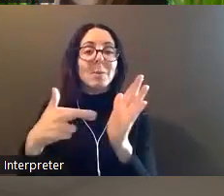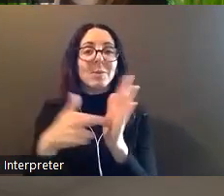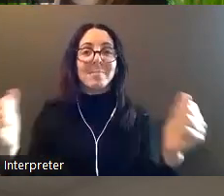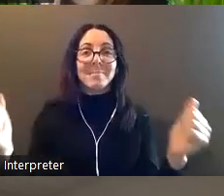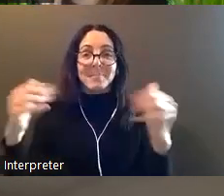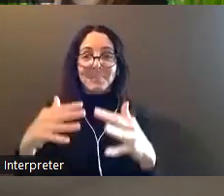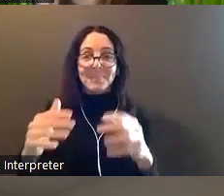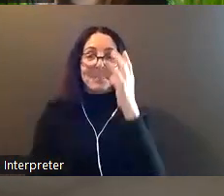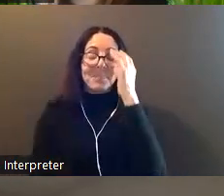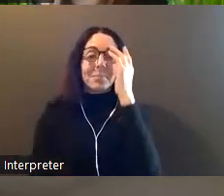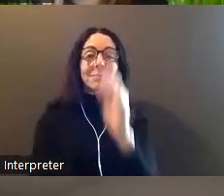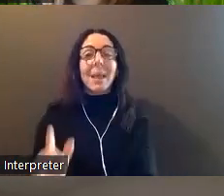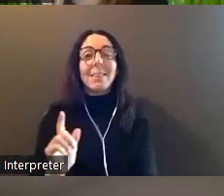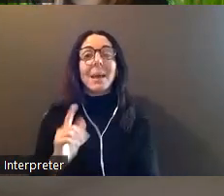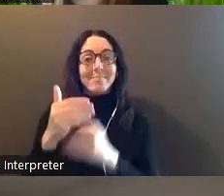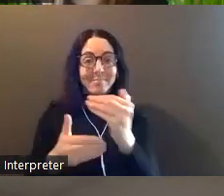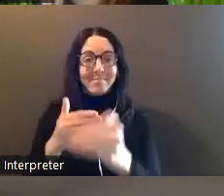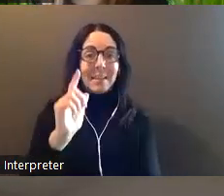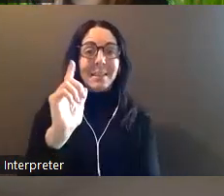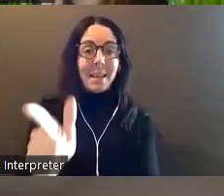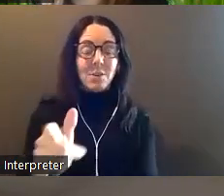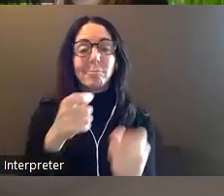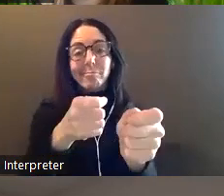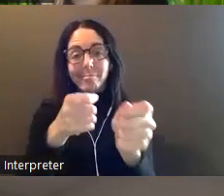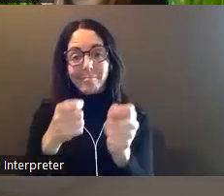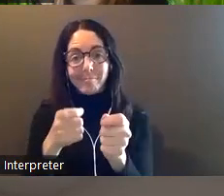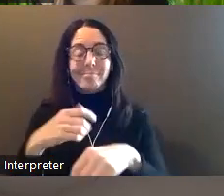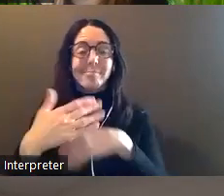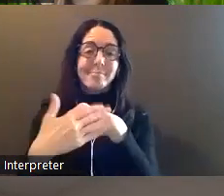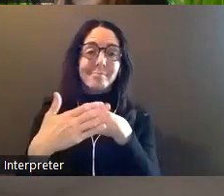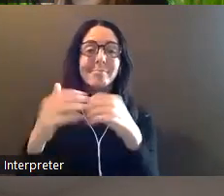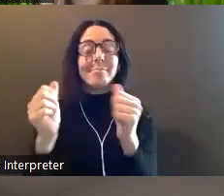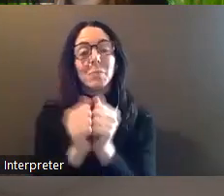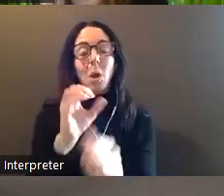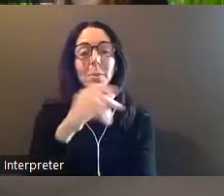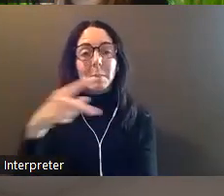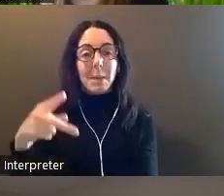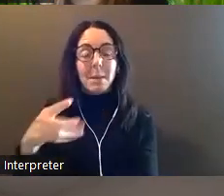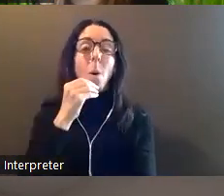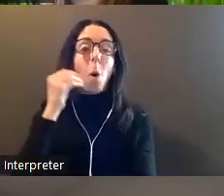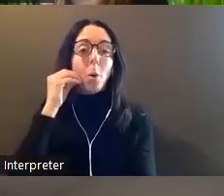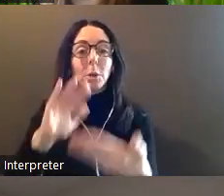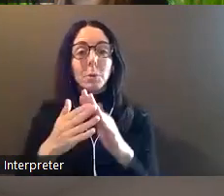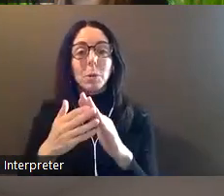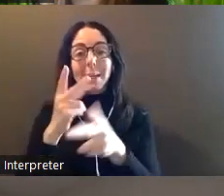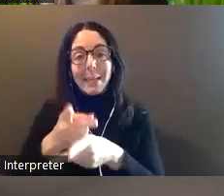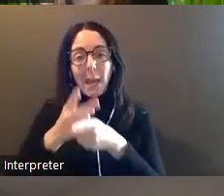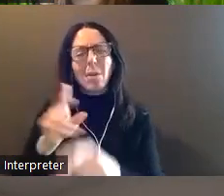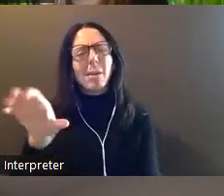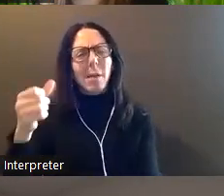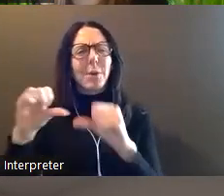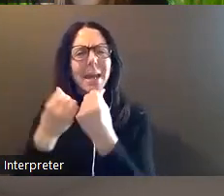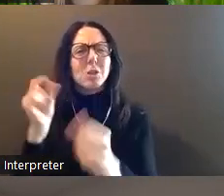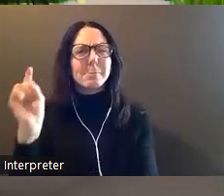We consulted later on, we also engaged and consulted with OPP, Home and Community Care, and other